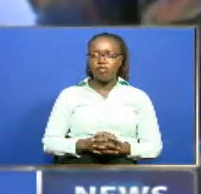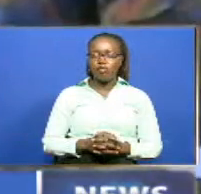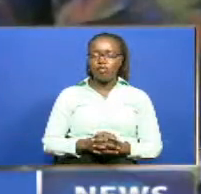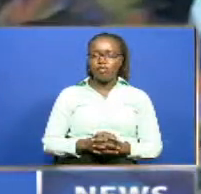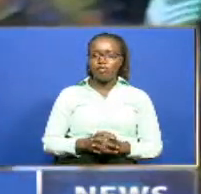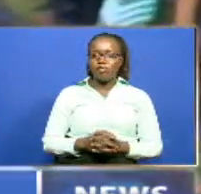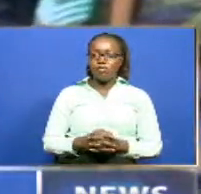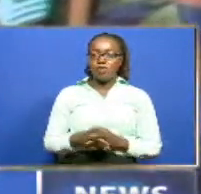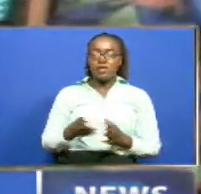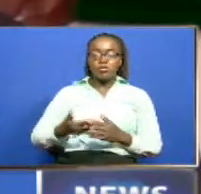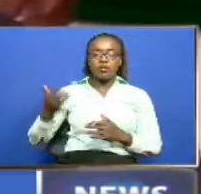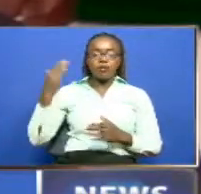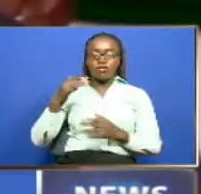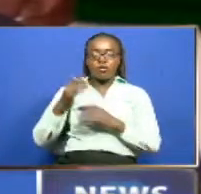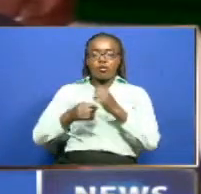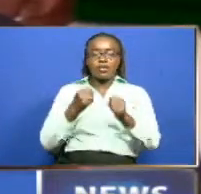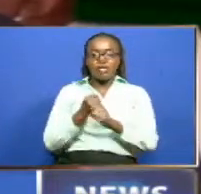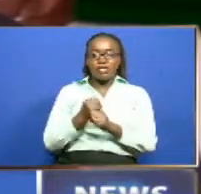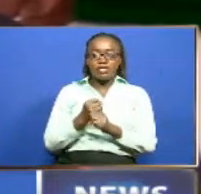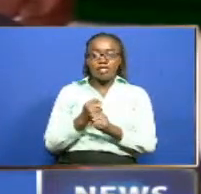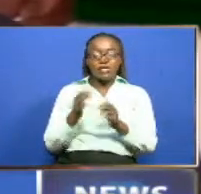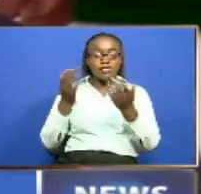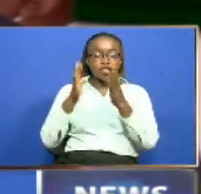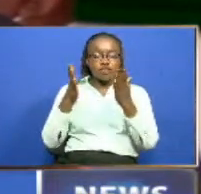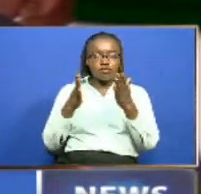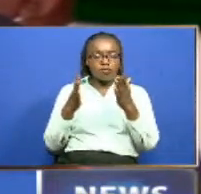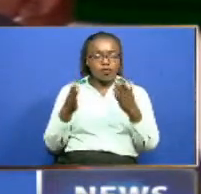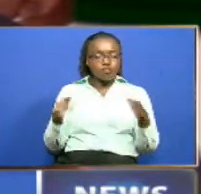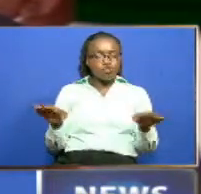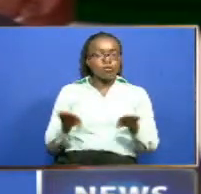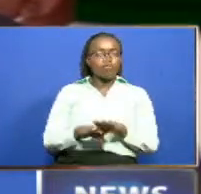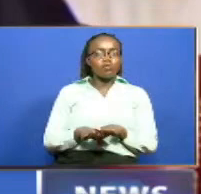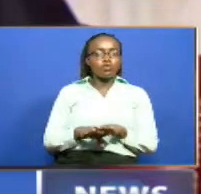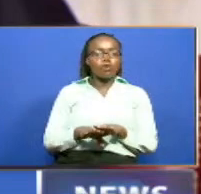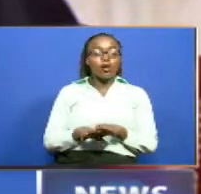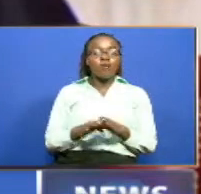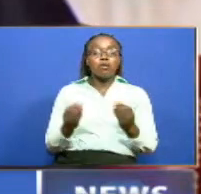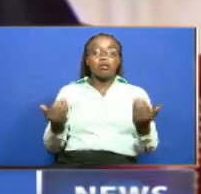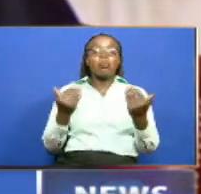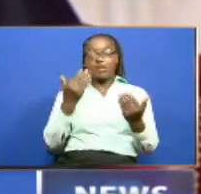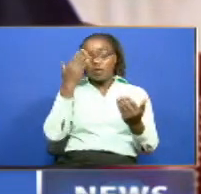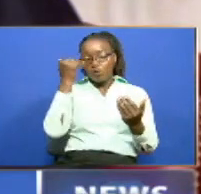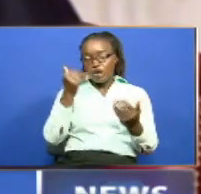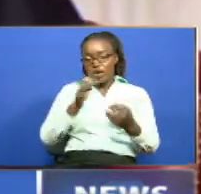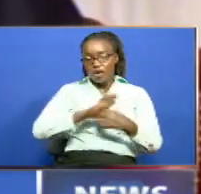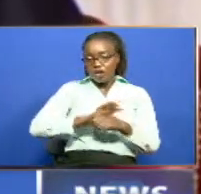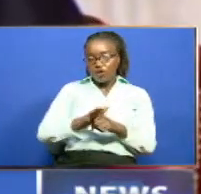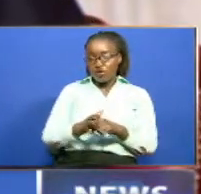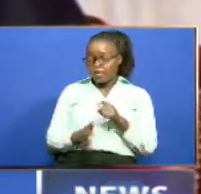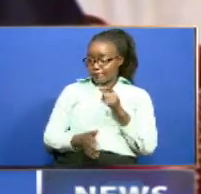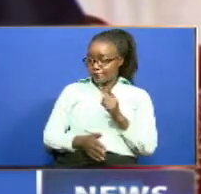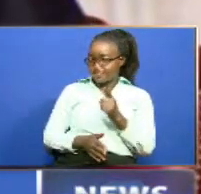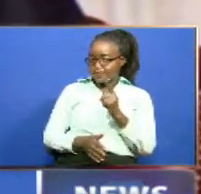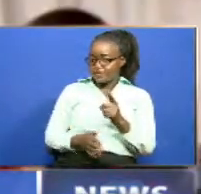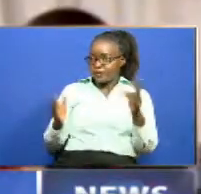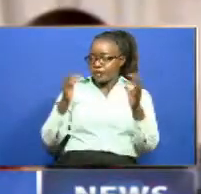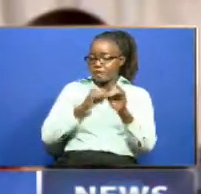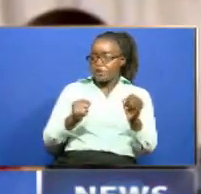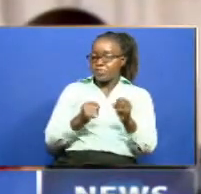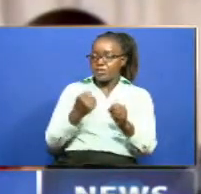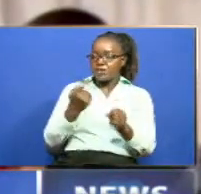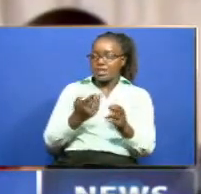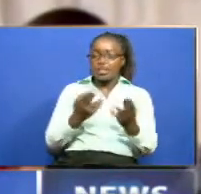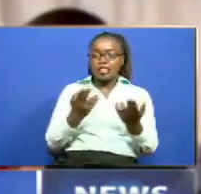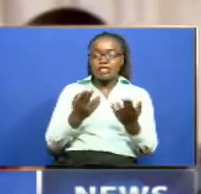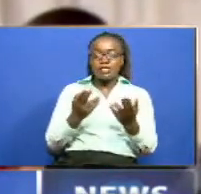Unlike the previous years, the annual event was closed to the public due to the coronavirus pandemic. President Uhuru Kenyatta highlighting the enormous